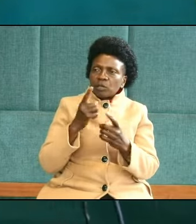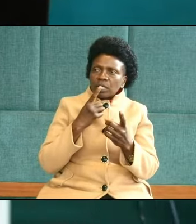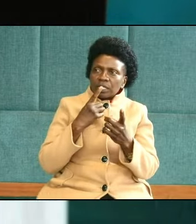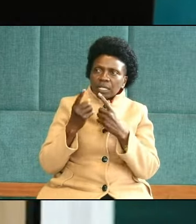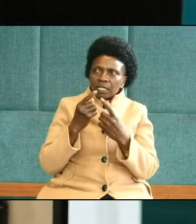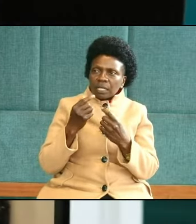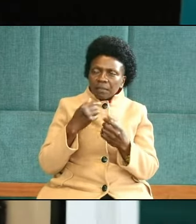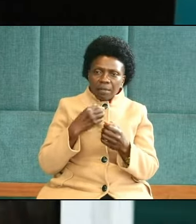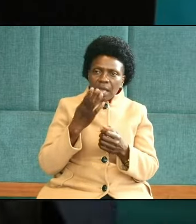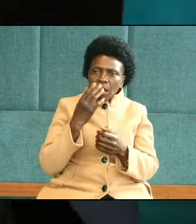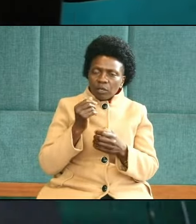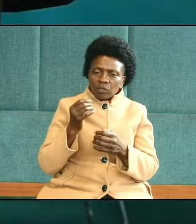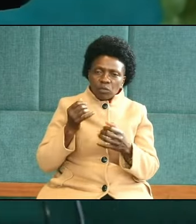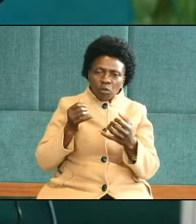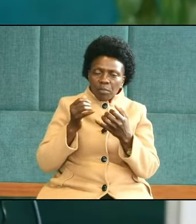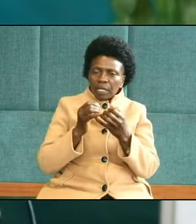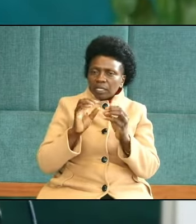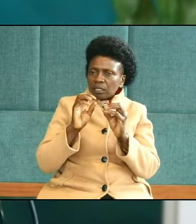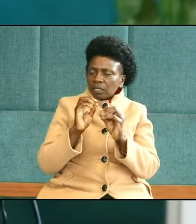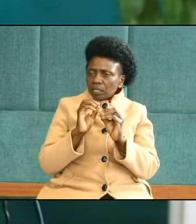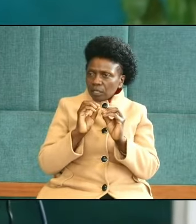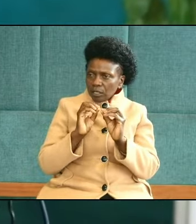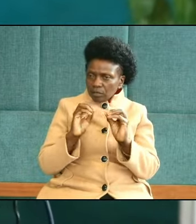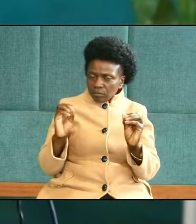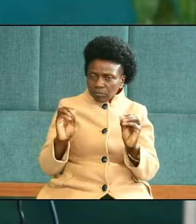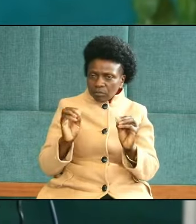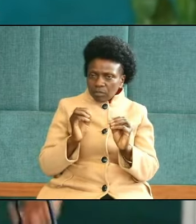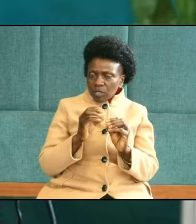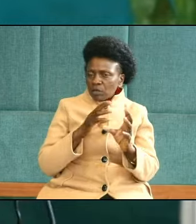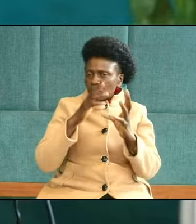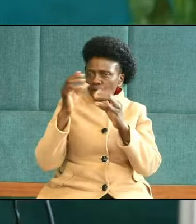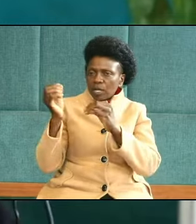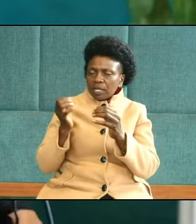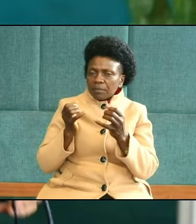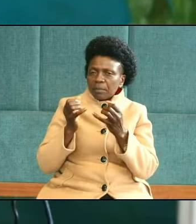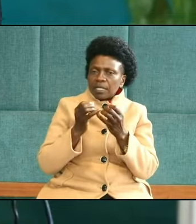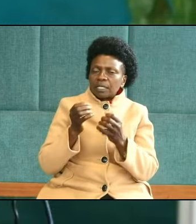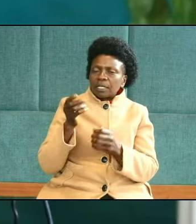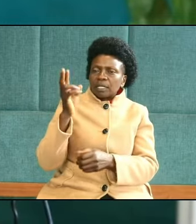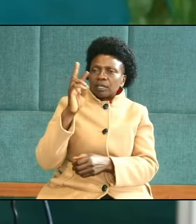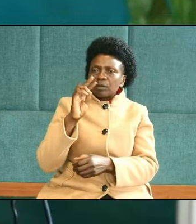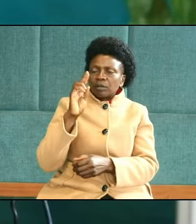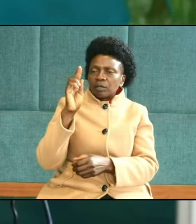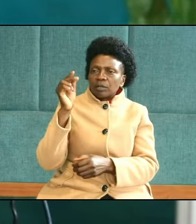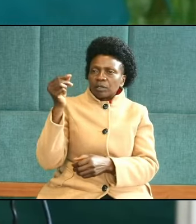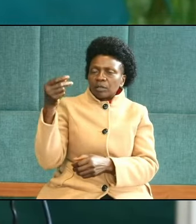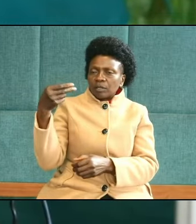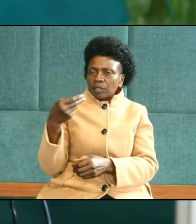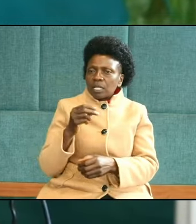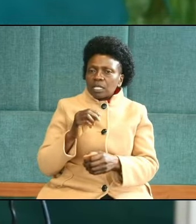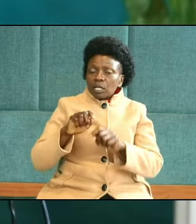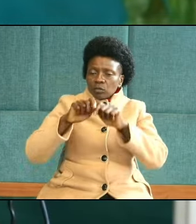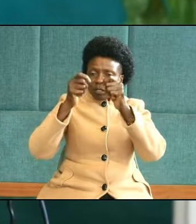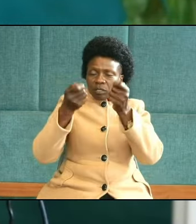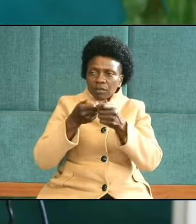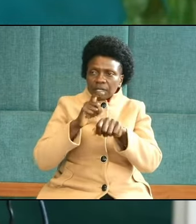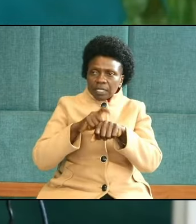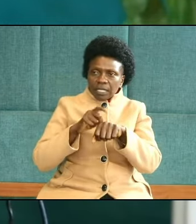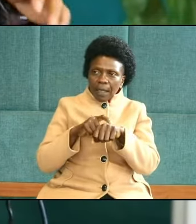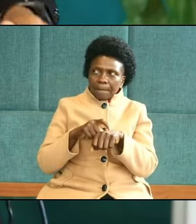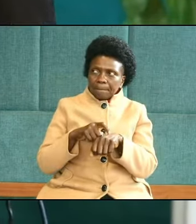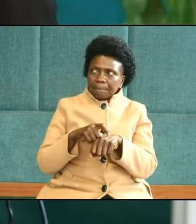I don't want to marry her. You go ahead. You know the story. I'm just summarizing very briefly the custom of the time. And of course,